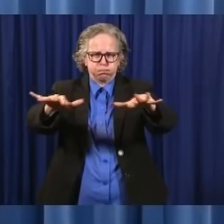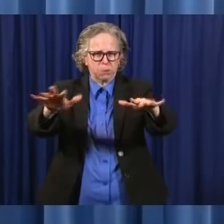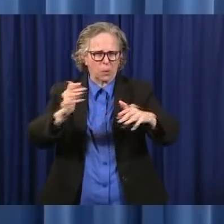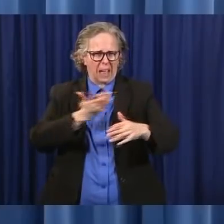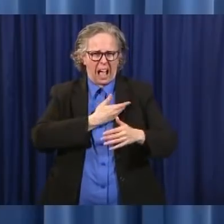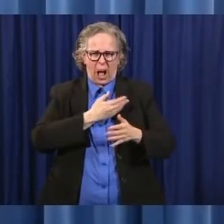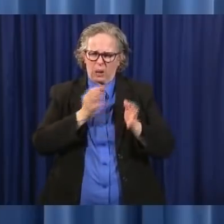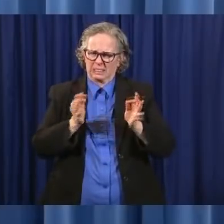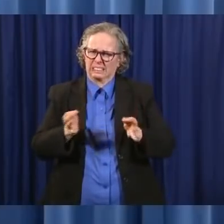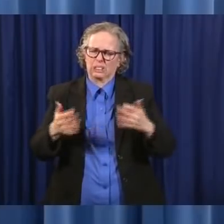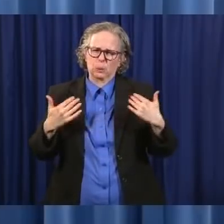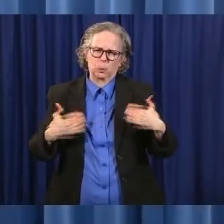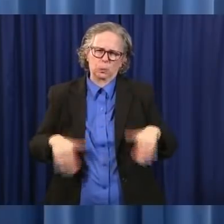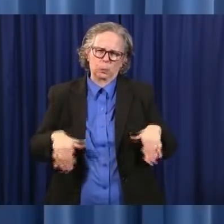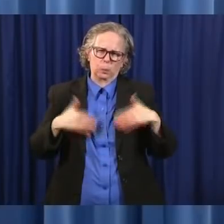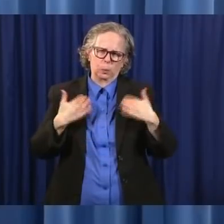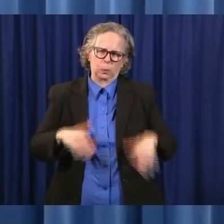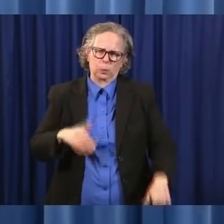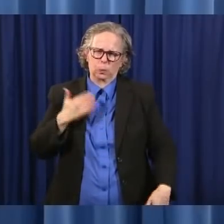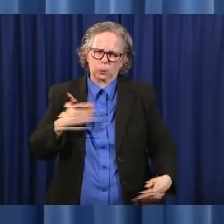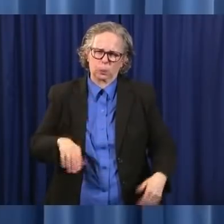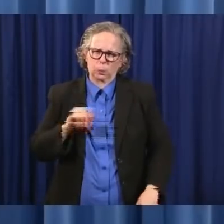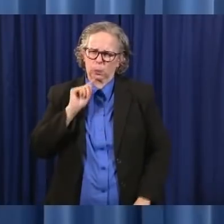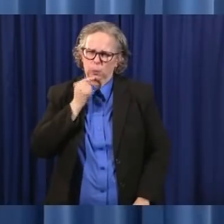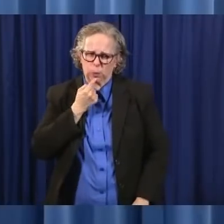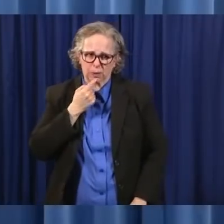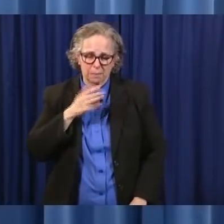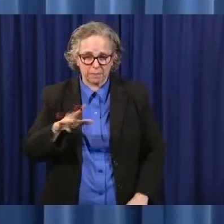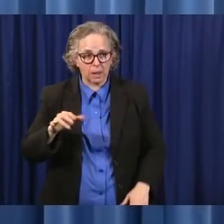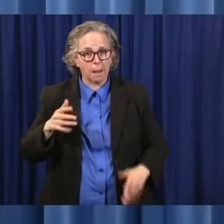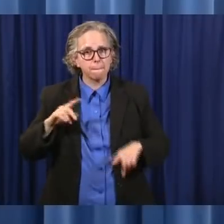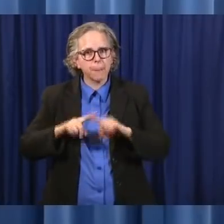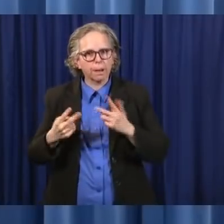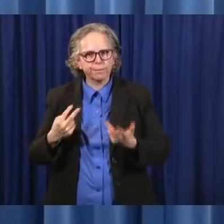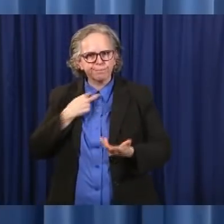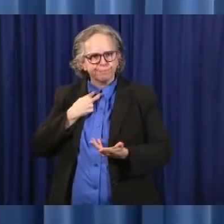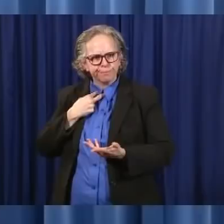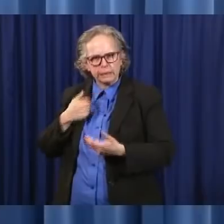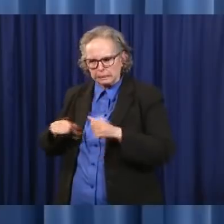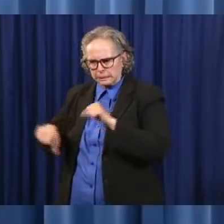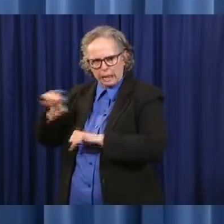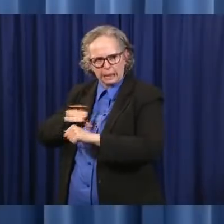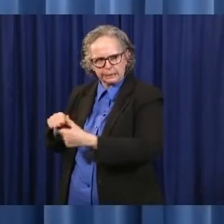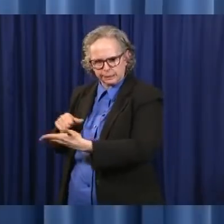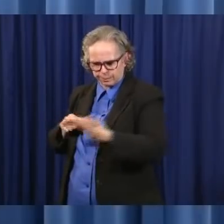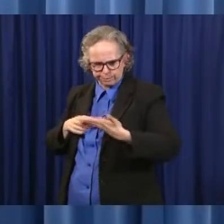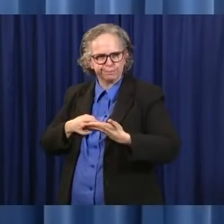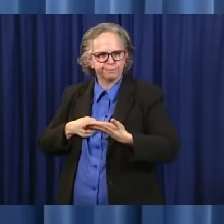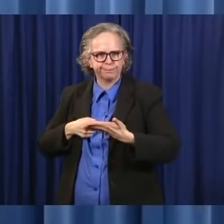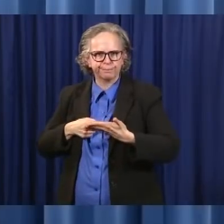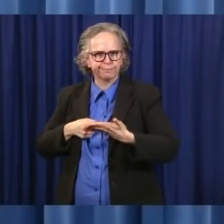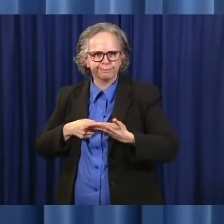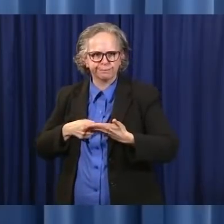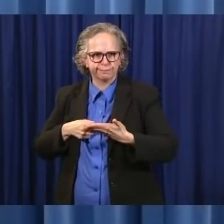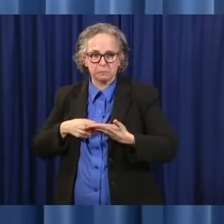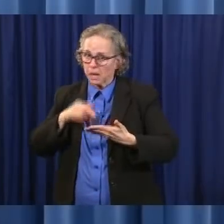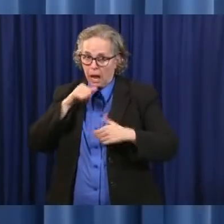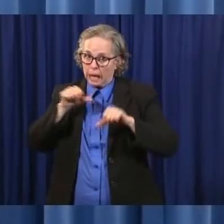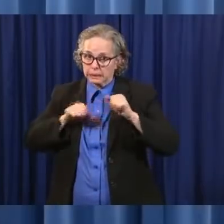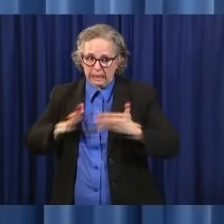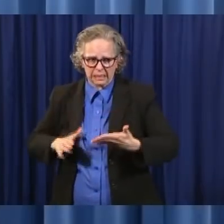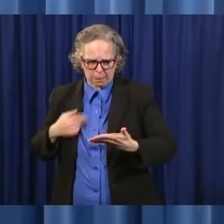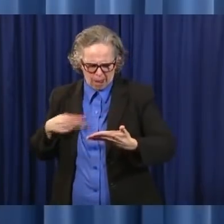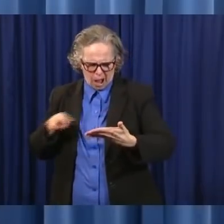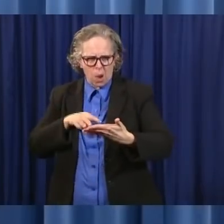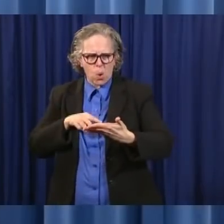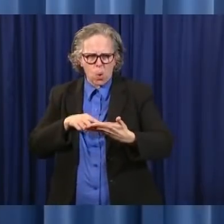But the science is pretty clear, and I don't think you have to be a scientist, even I understand it, that when you take